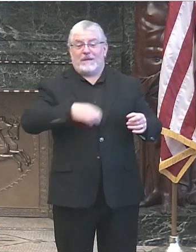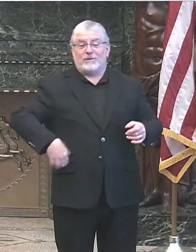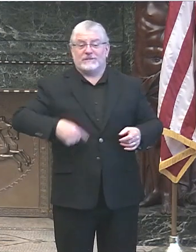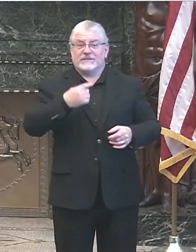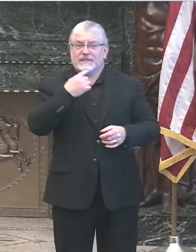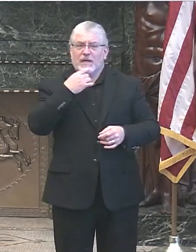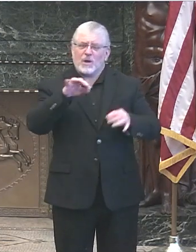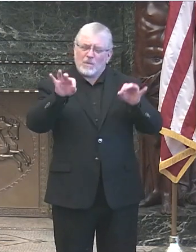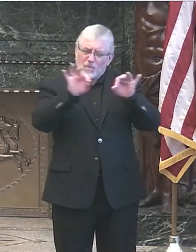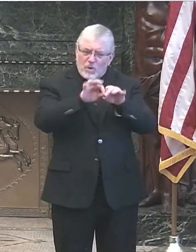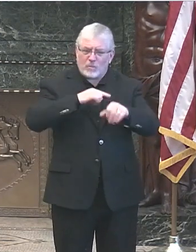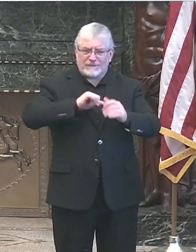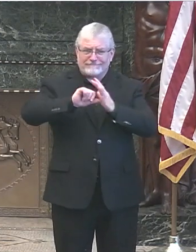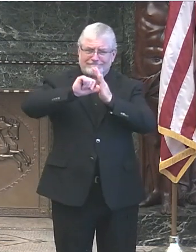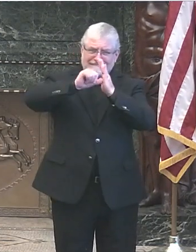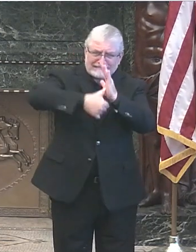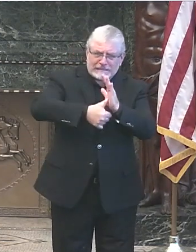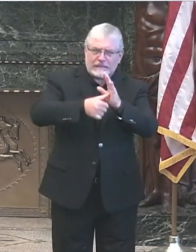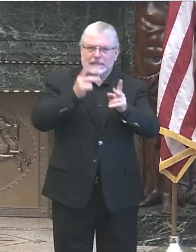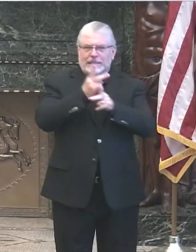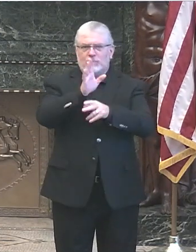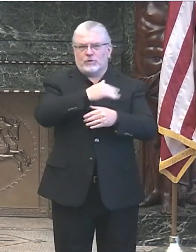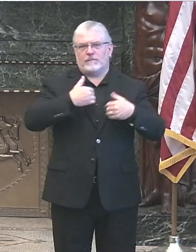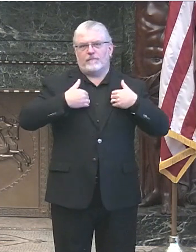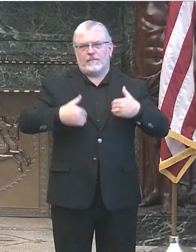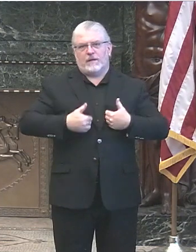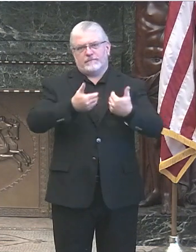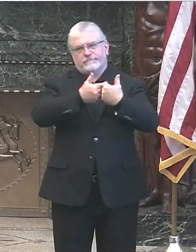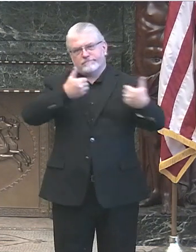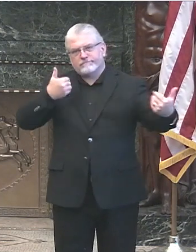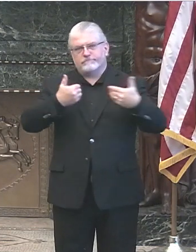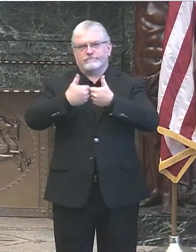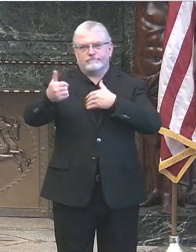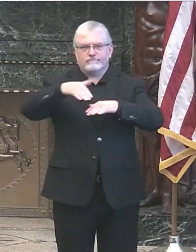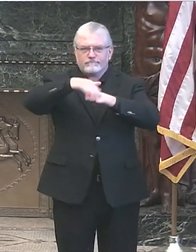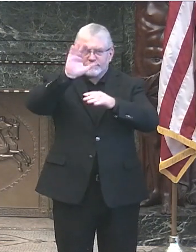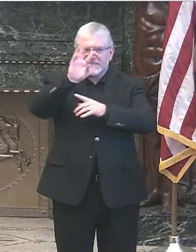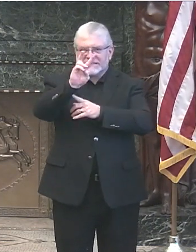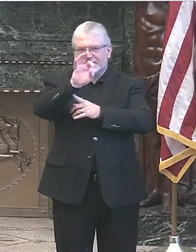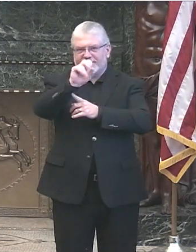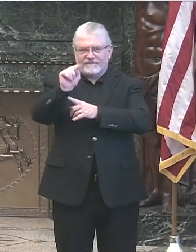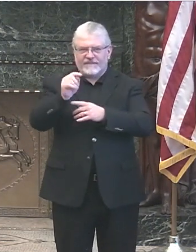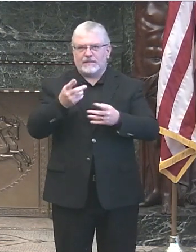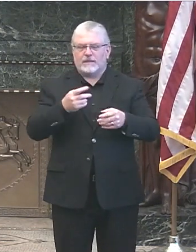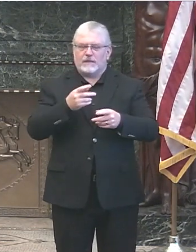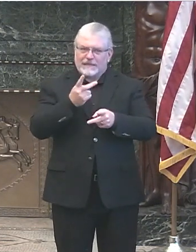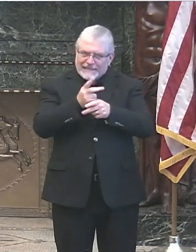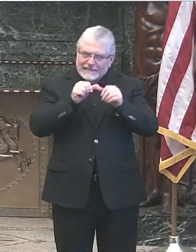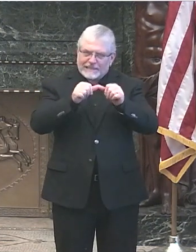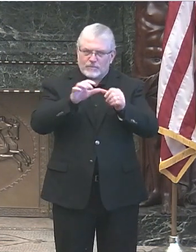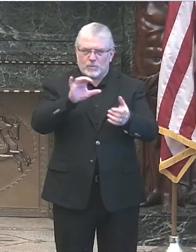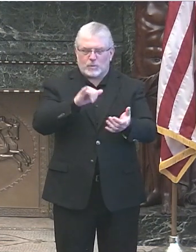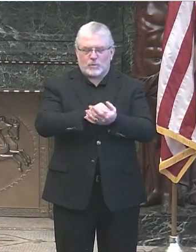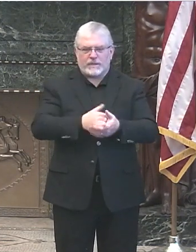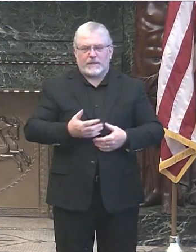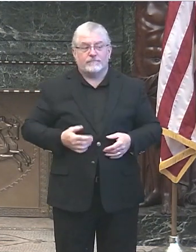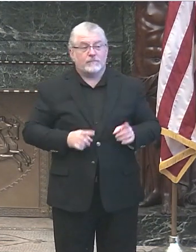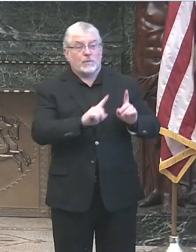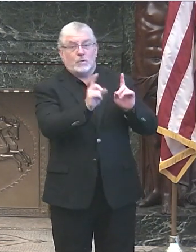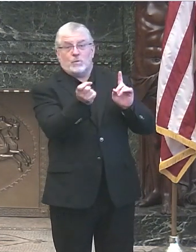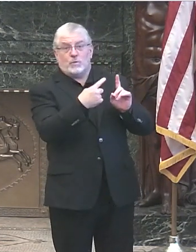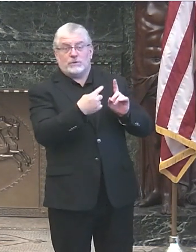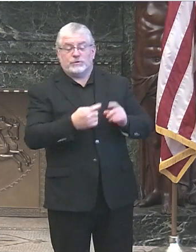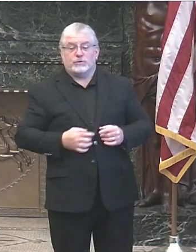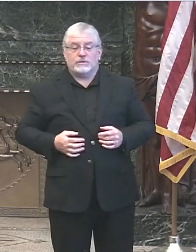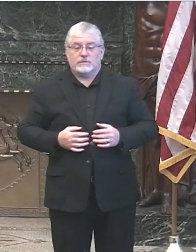Okay. And since those statements this morning, has anyone from the city reached out to federal officials and said, hey, where did